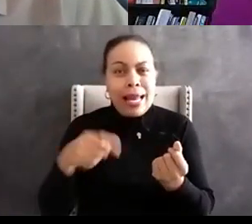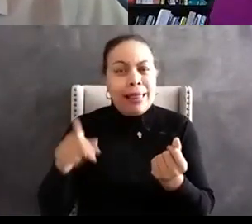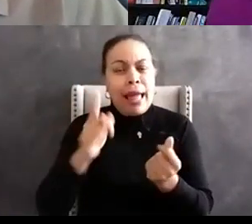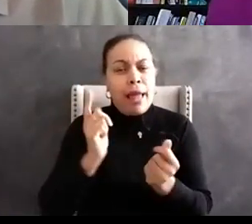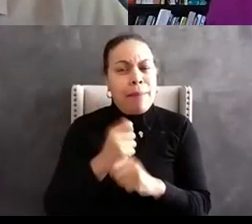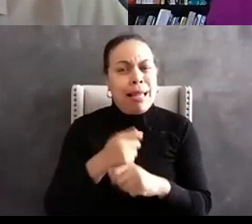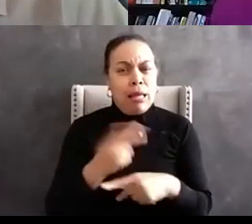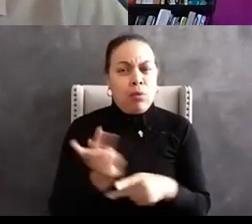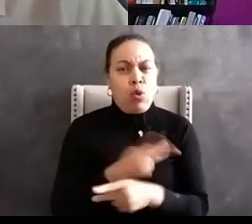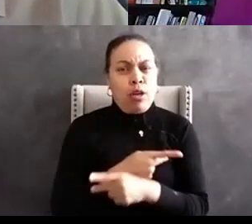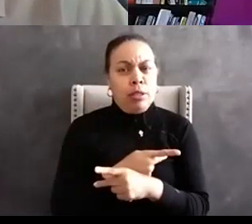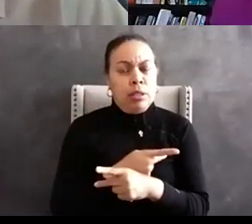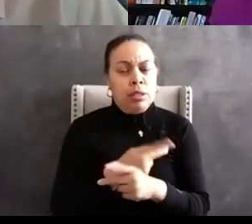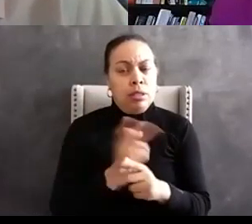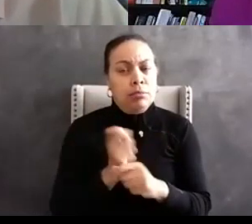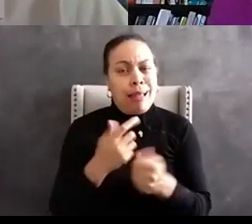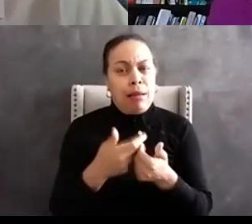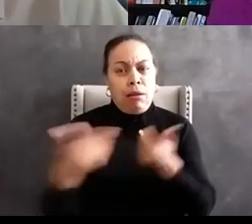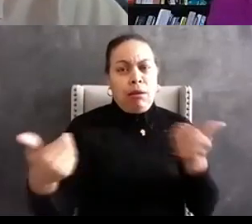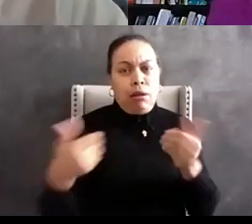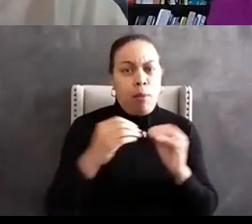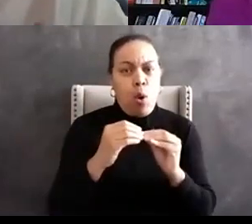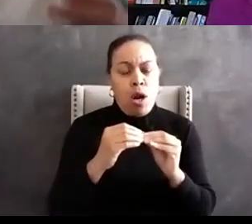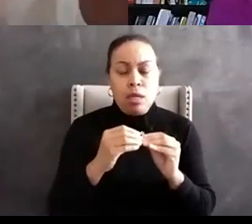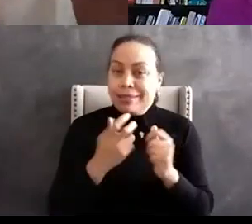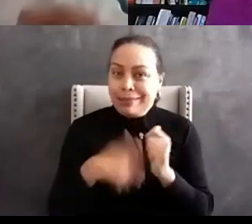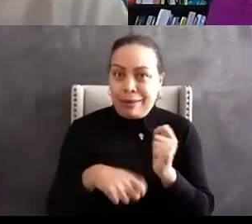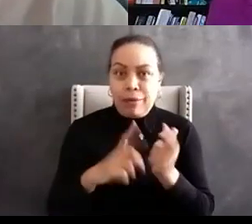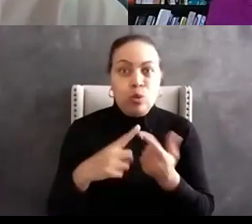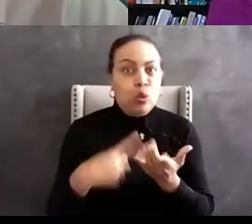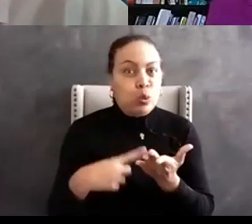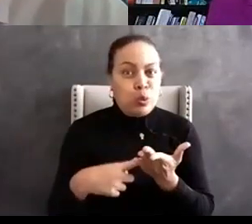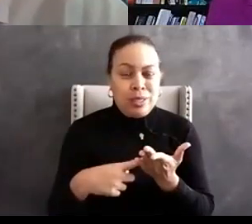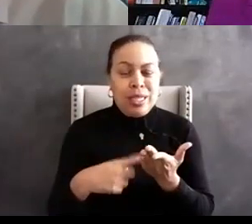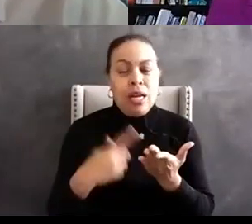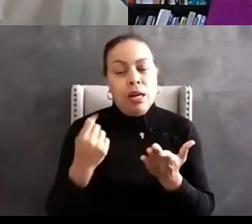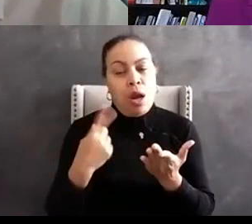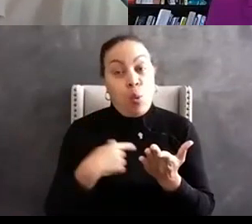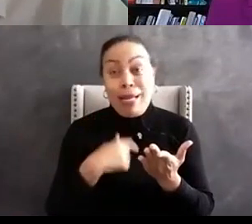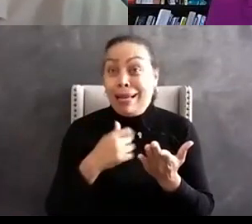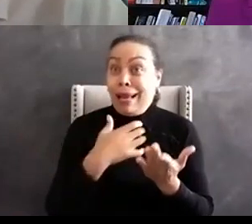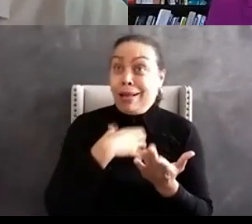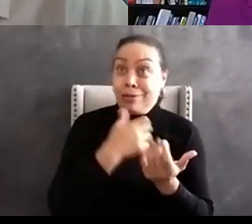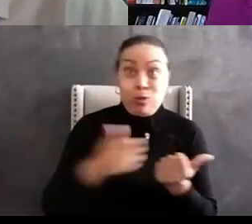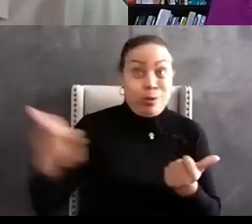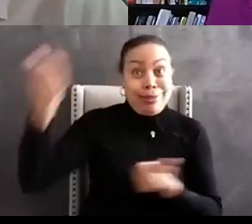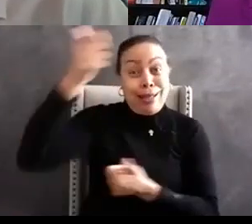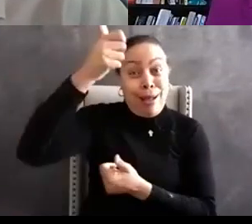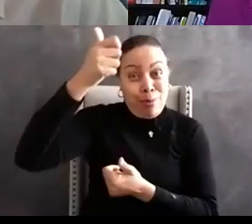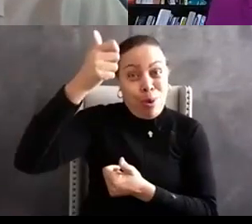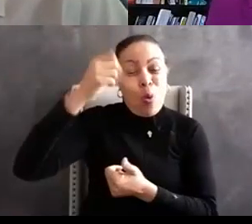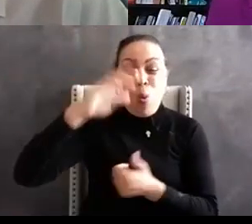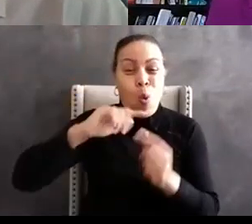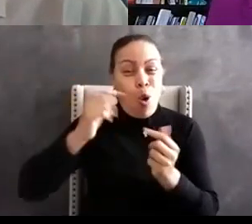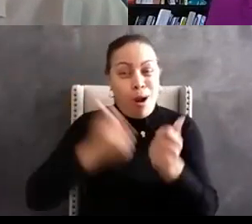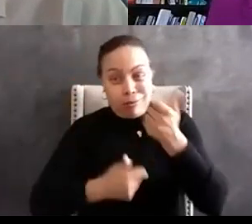divide and it makes it real hard to have these conversations with it and we can look we can we can explain it all the way up to the top or all the to the bottom but the reality is until we